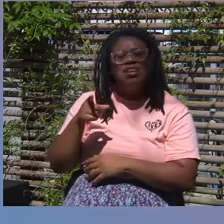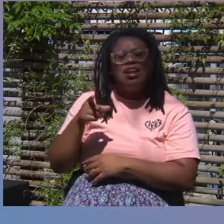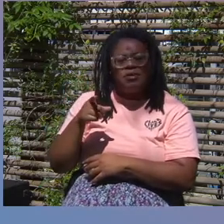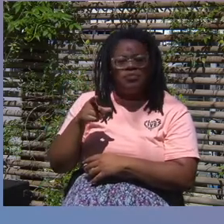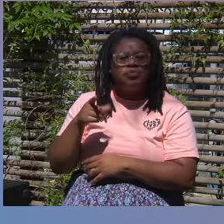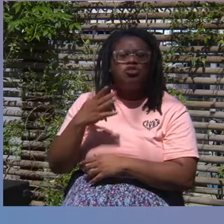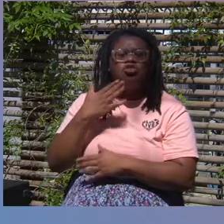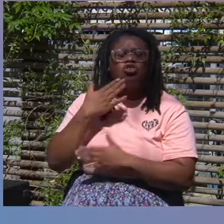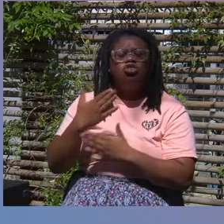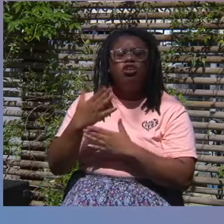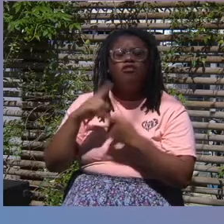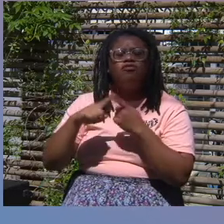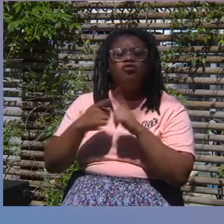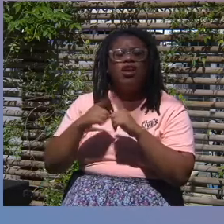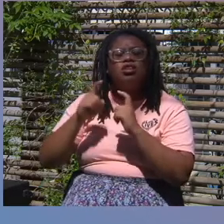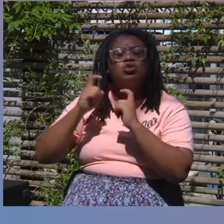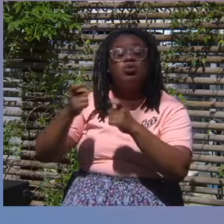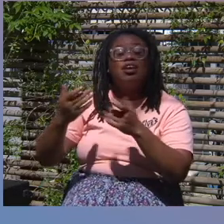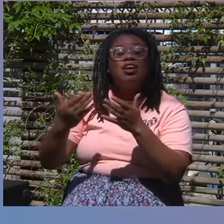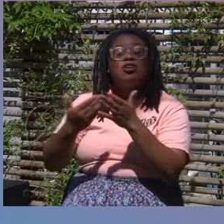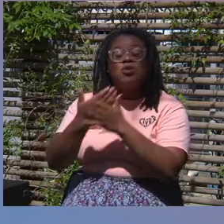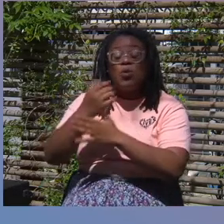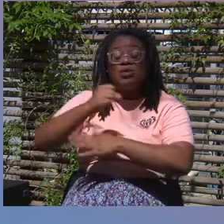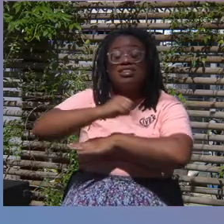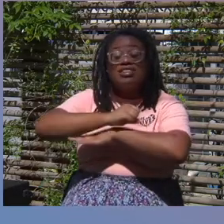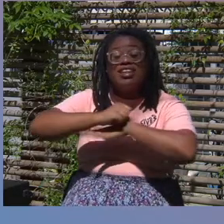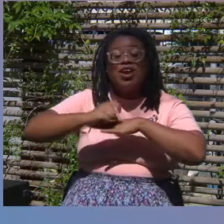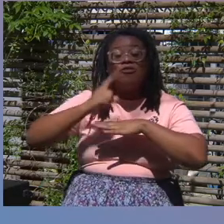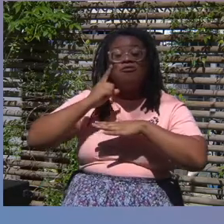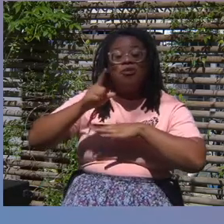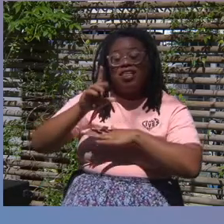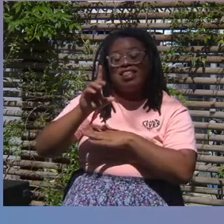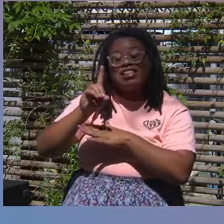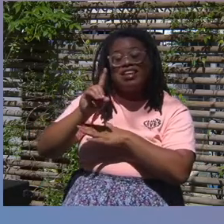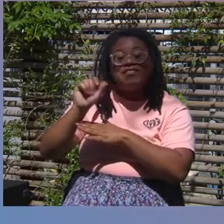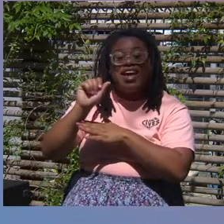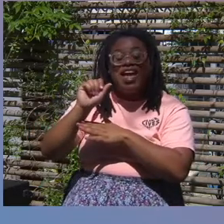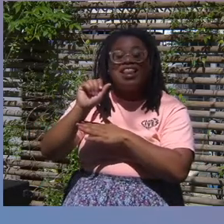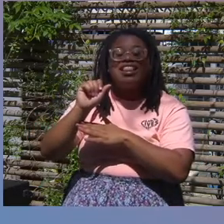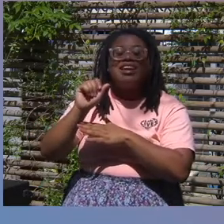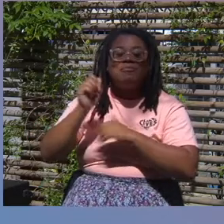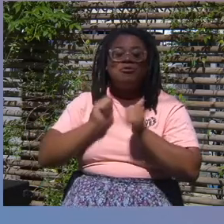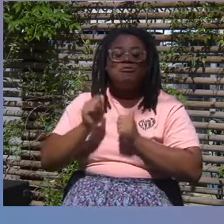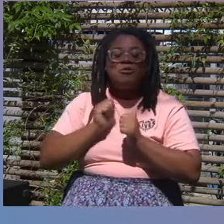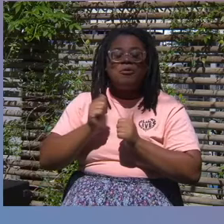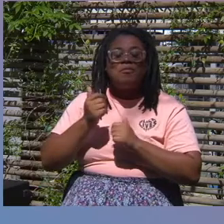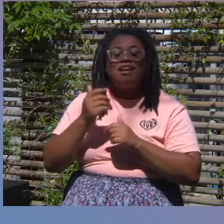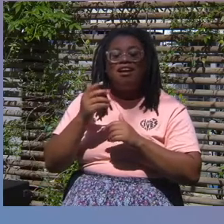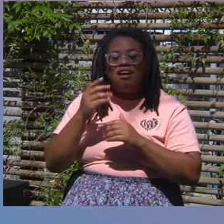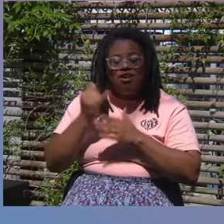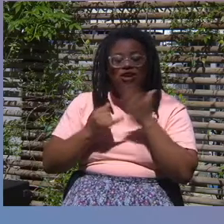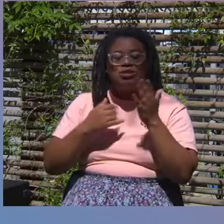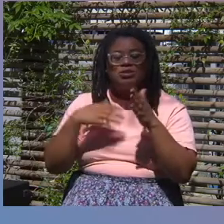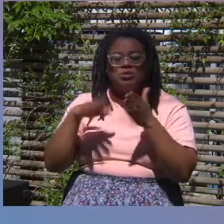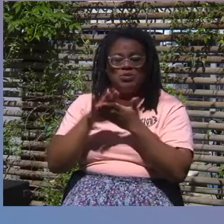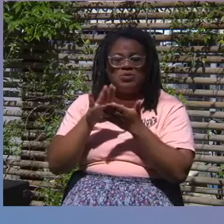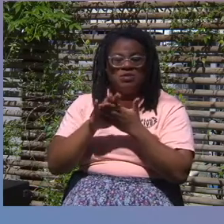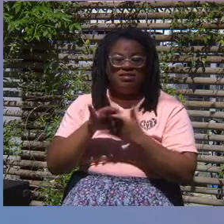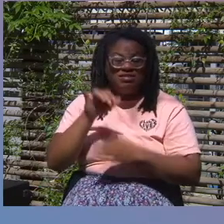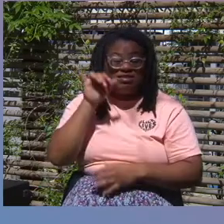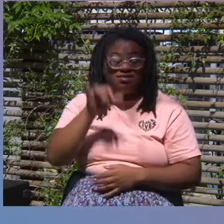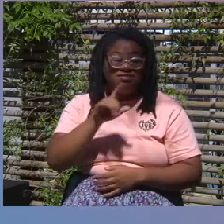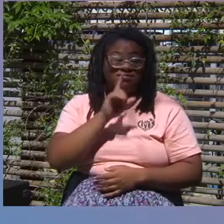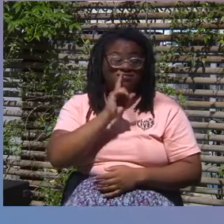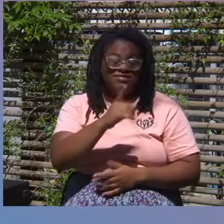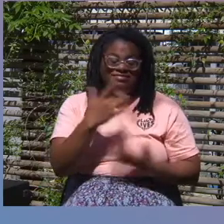who's been a great friend of Beam, donated the new center to the Debbie Allen Middle School of the Performing Arts. So congratulations to them. Yeah, this has been quite an